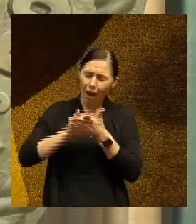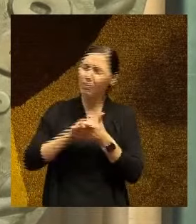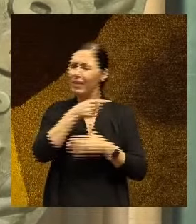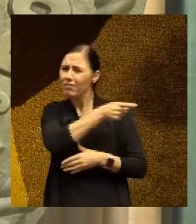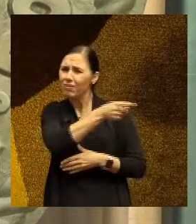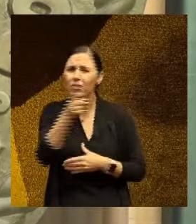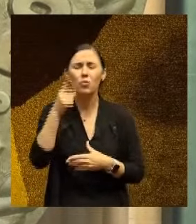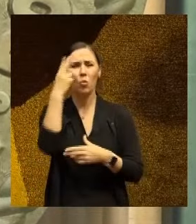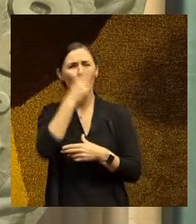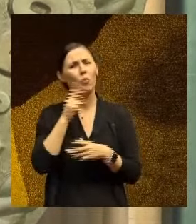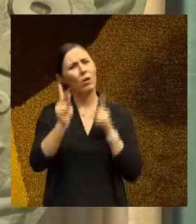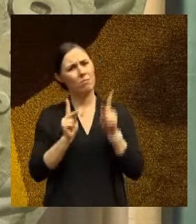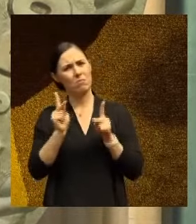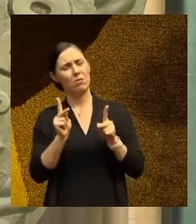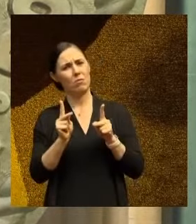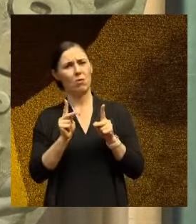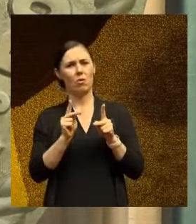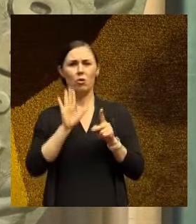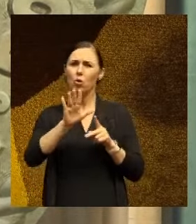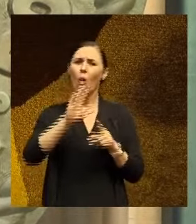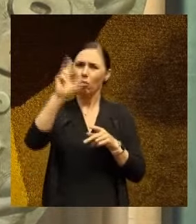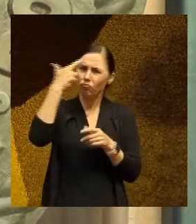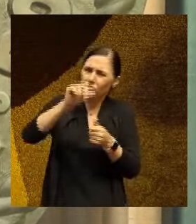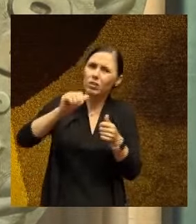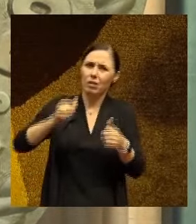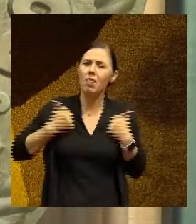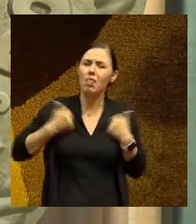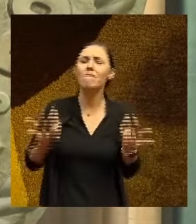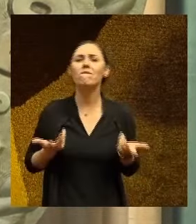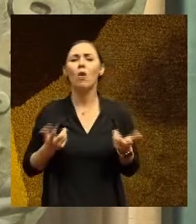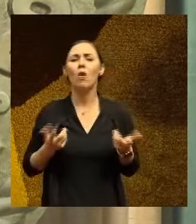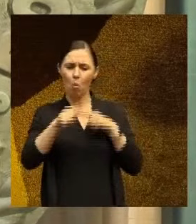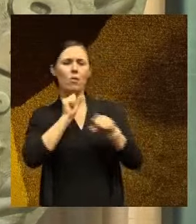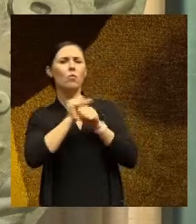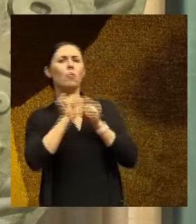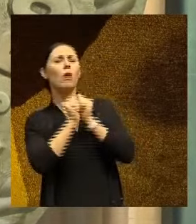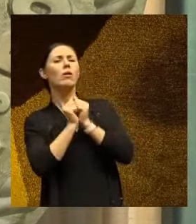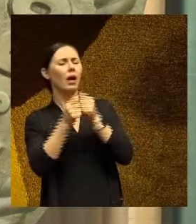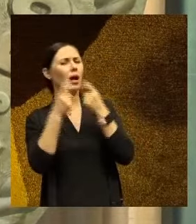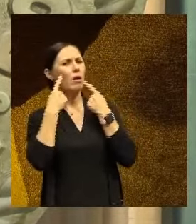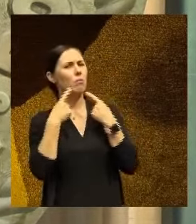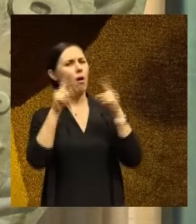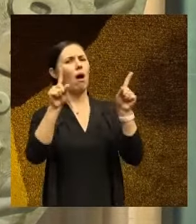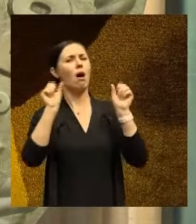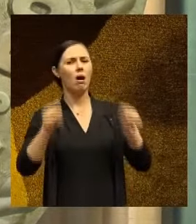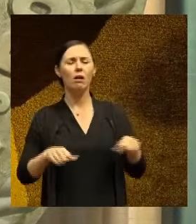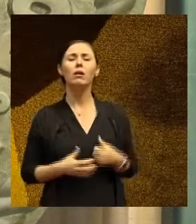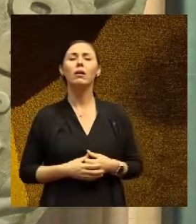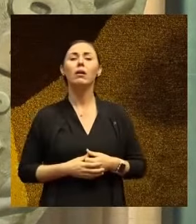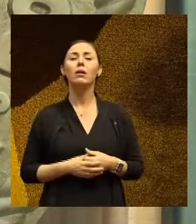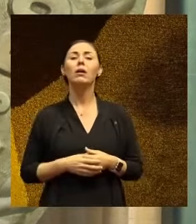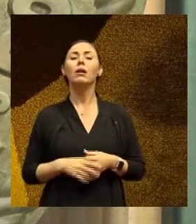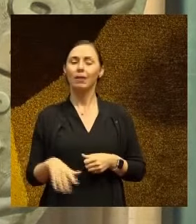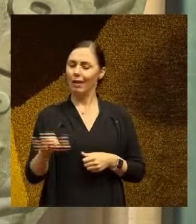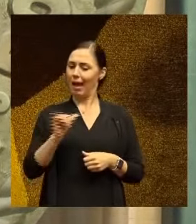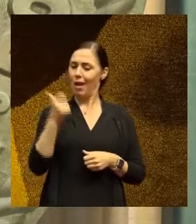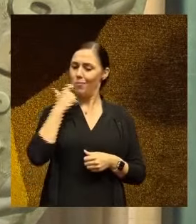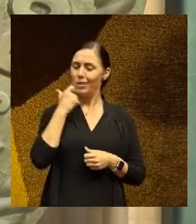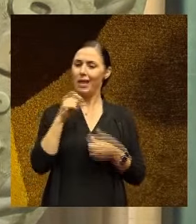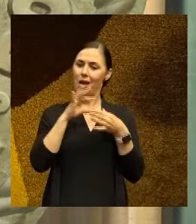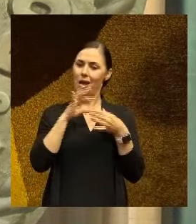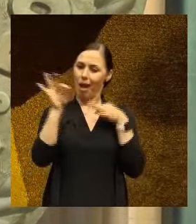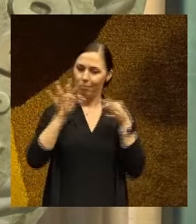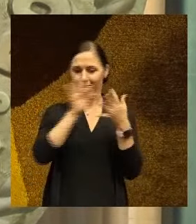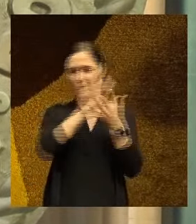we work together, we can do great things, like those I've talked about today, to help all